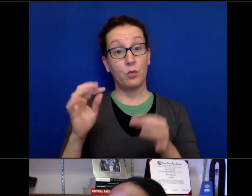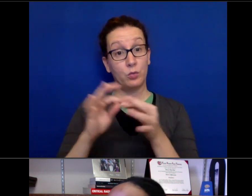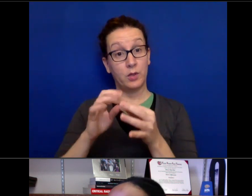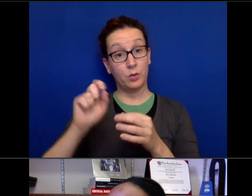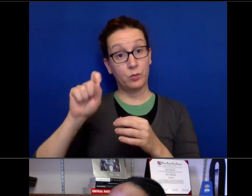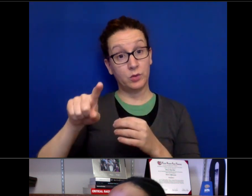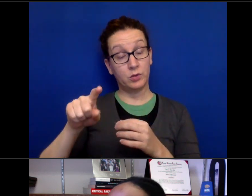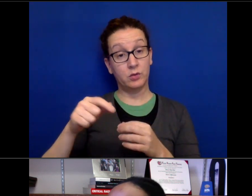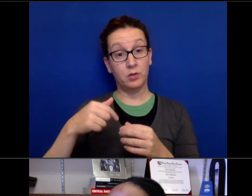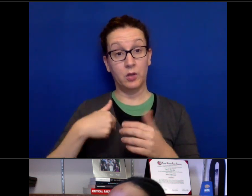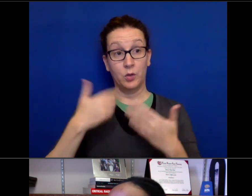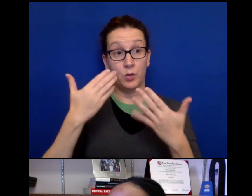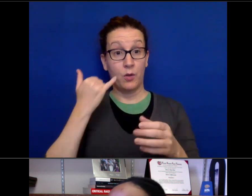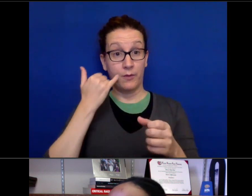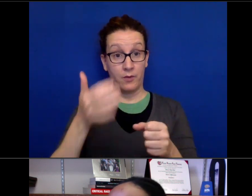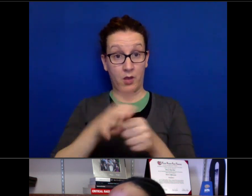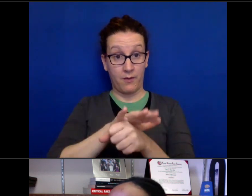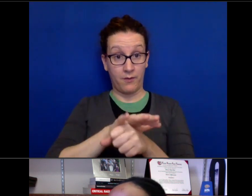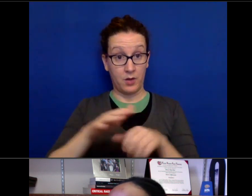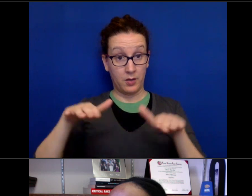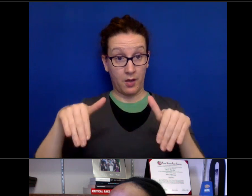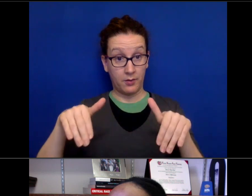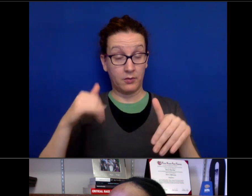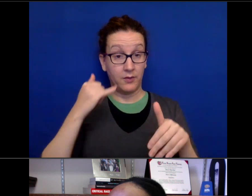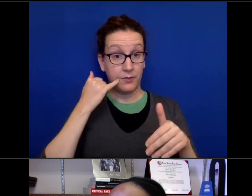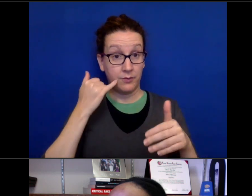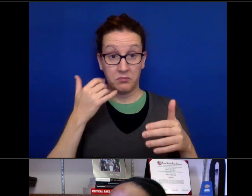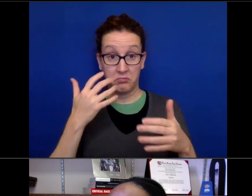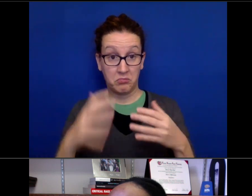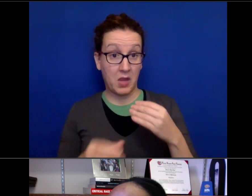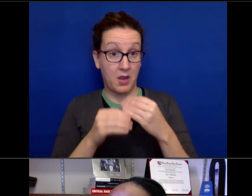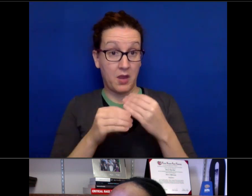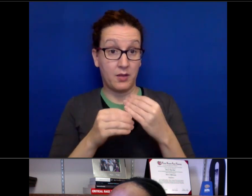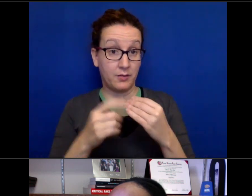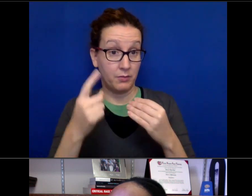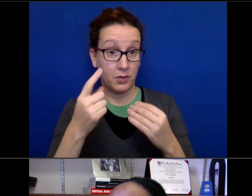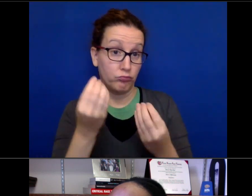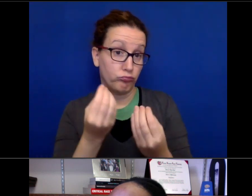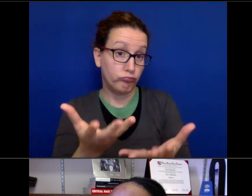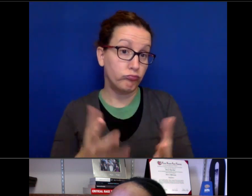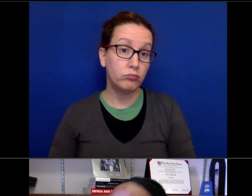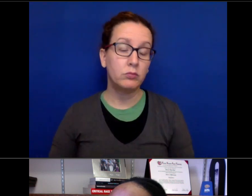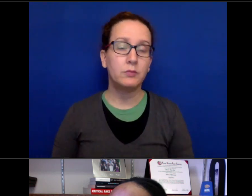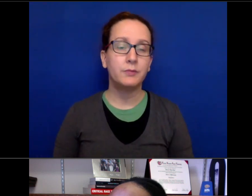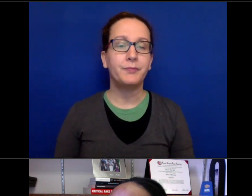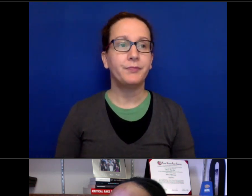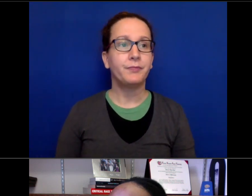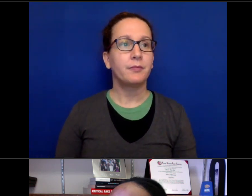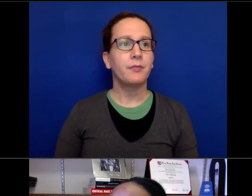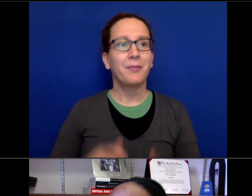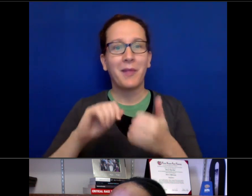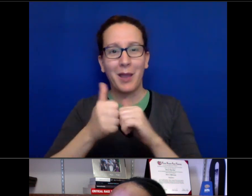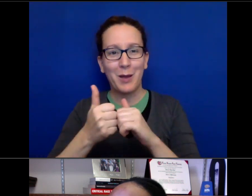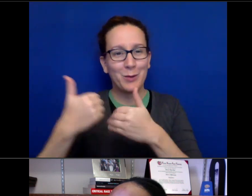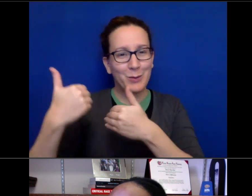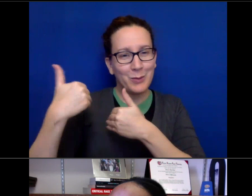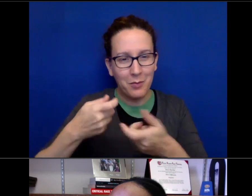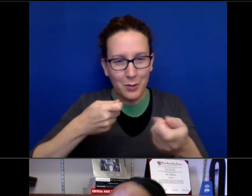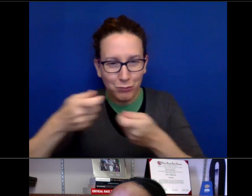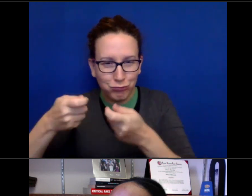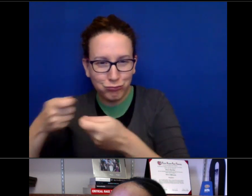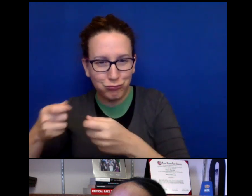don't really know if you've covered it yet, but if you have anything to add, you can. How do you keep each other accountable when co-authoring a